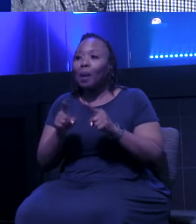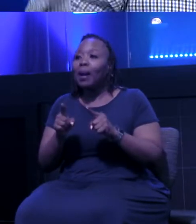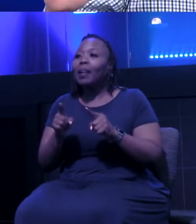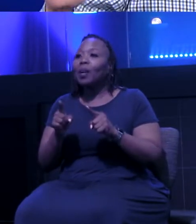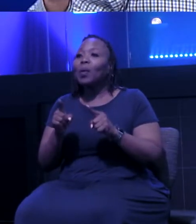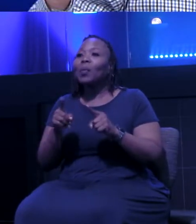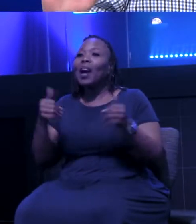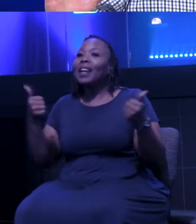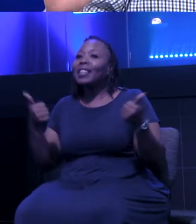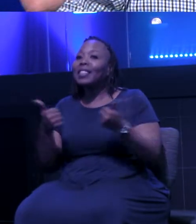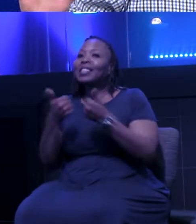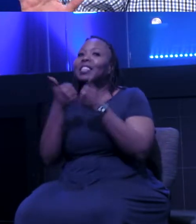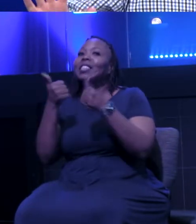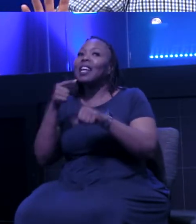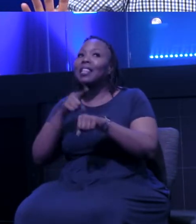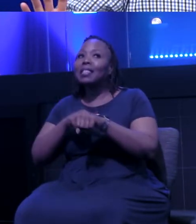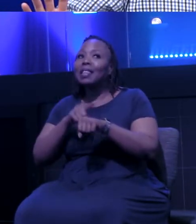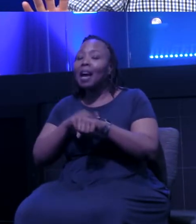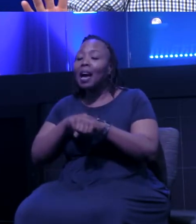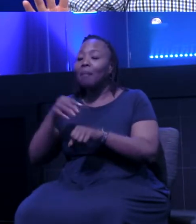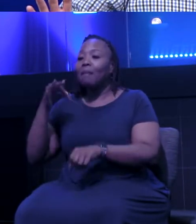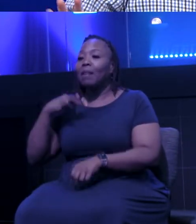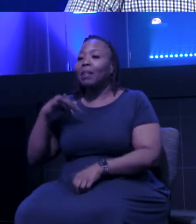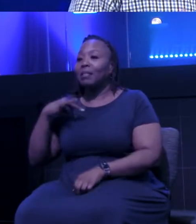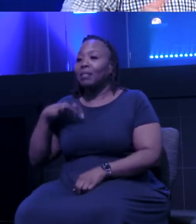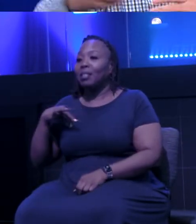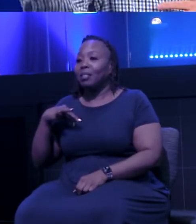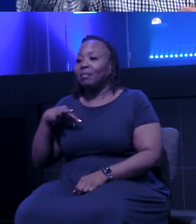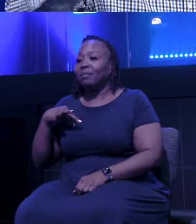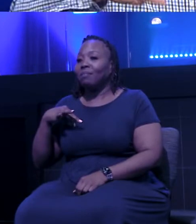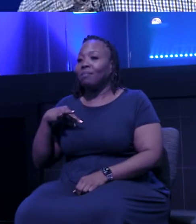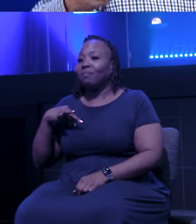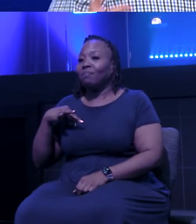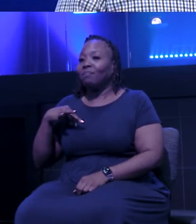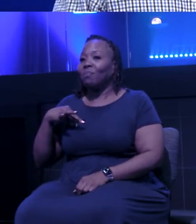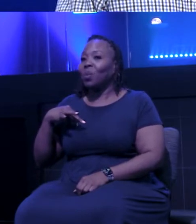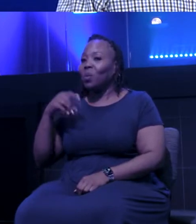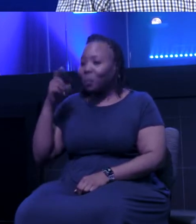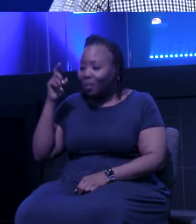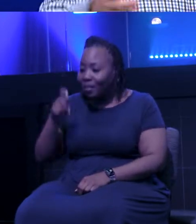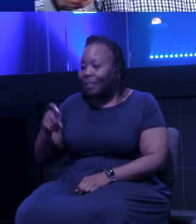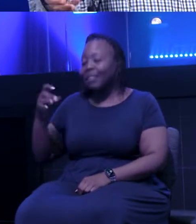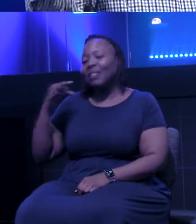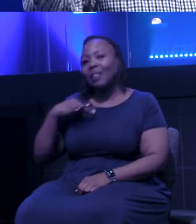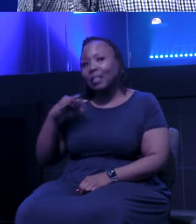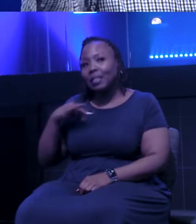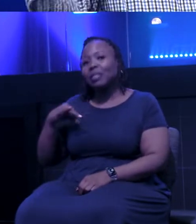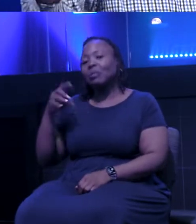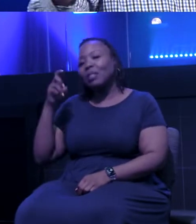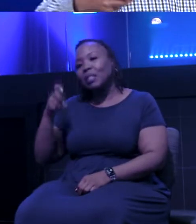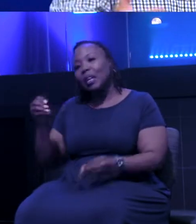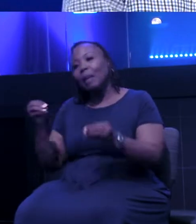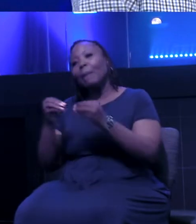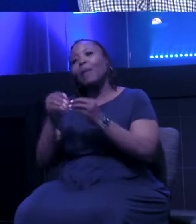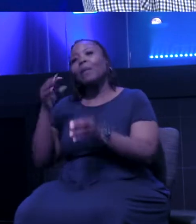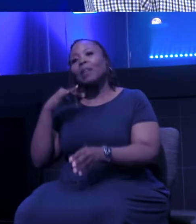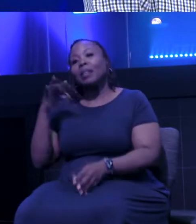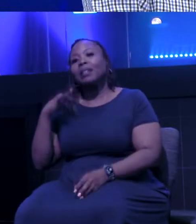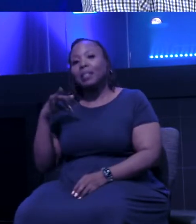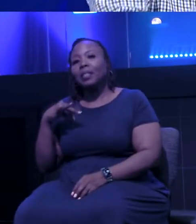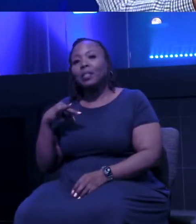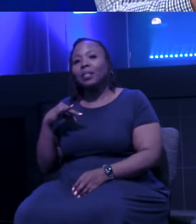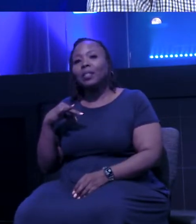very challenged time volunteer-wise. Many people that haven't returned were volunteers, and many people that have returned that were volunteers